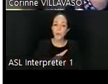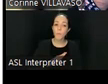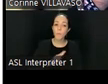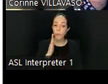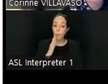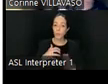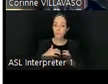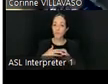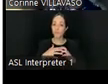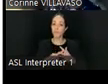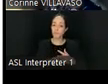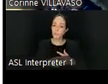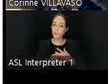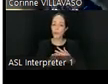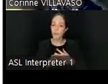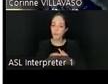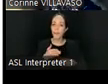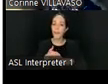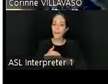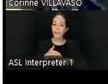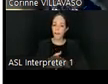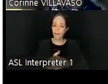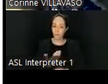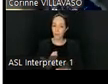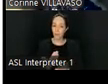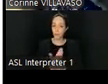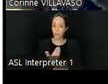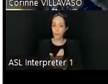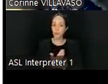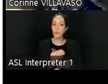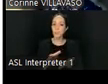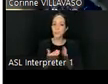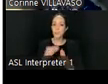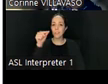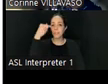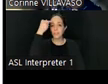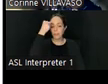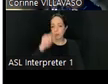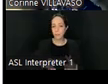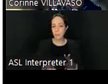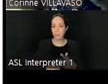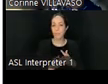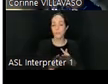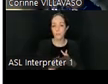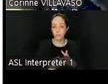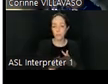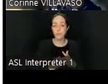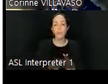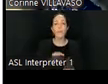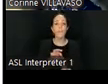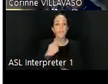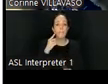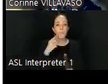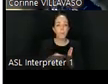new after the new commission, a new city government style starts. Conceivably, if it started super